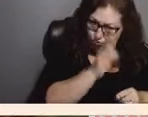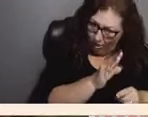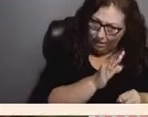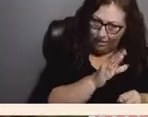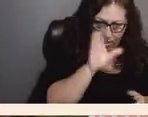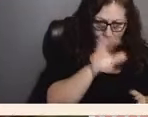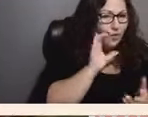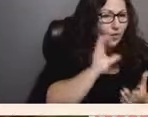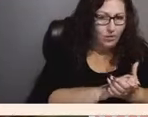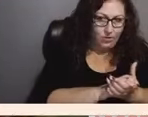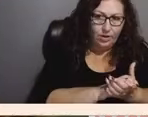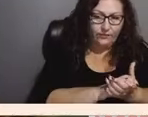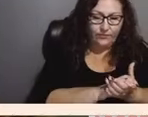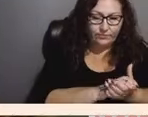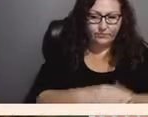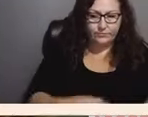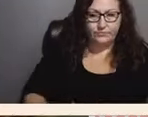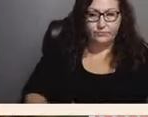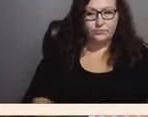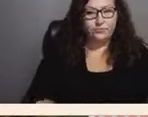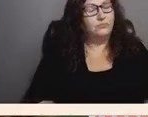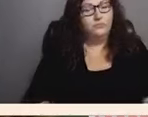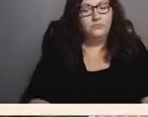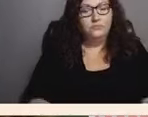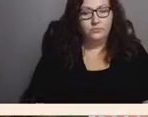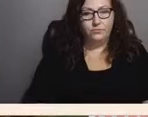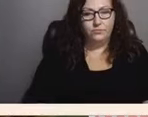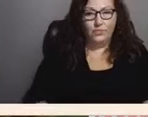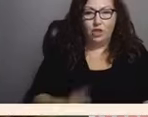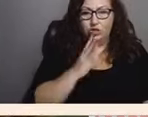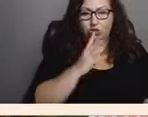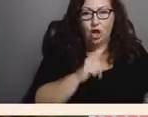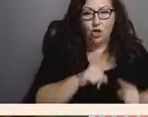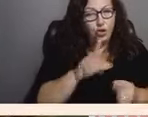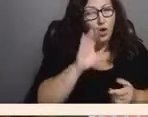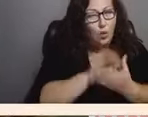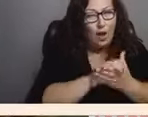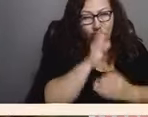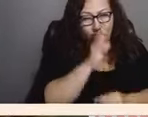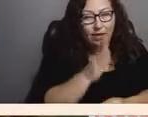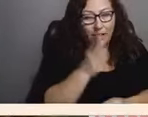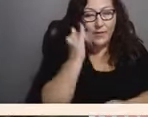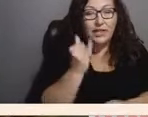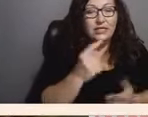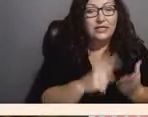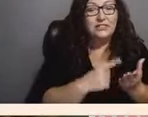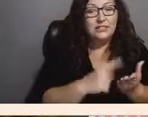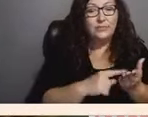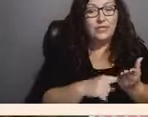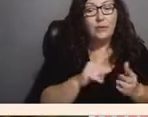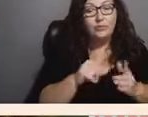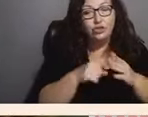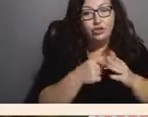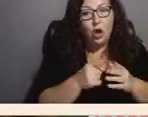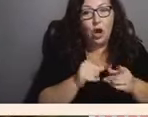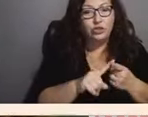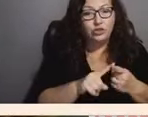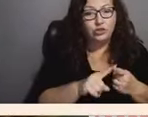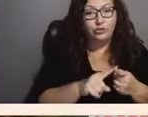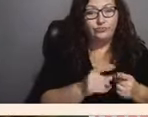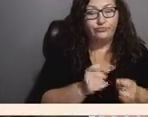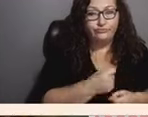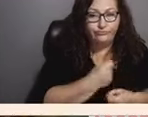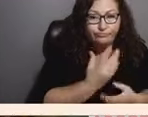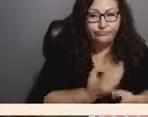wife. Talk to her directly, because sometimes when you start to pour out your heart and your soul to other